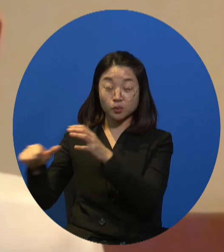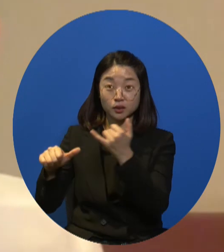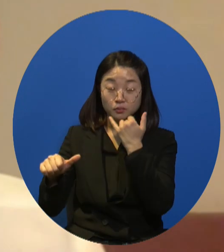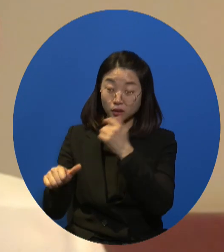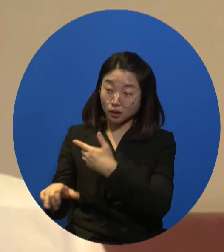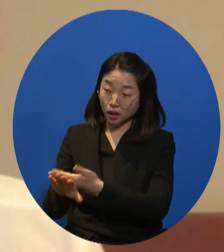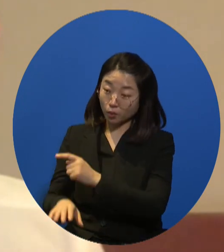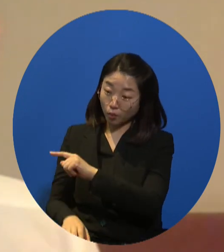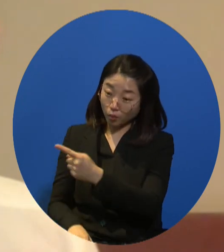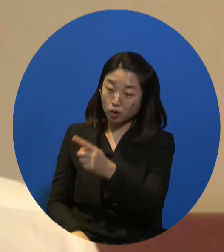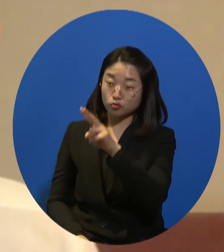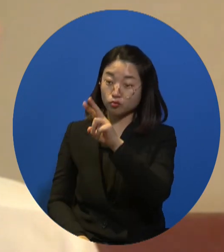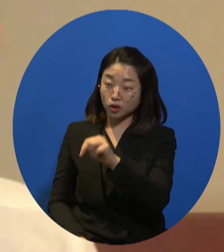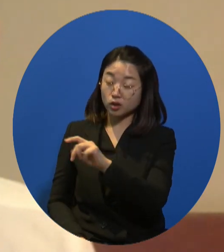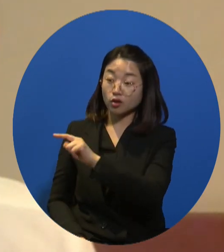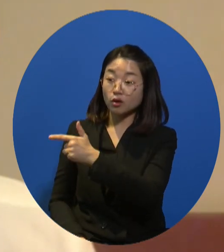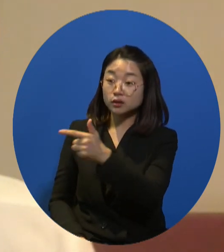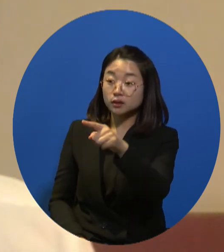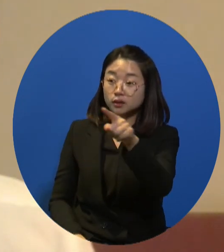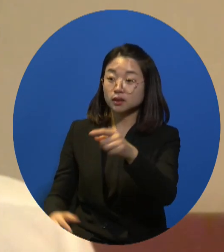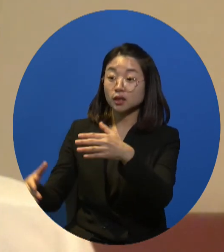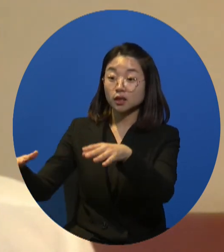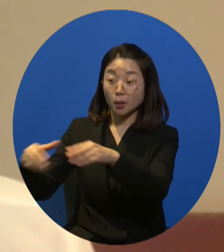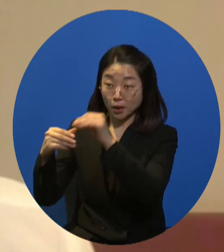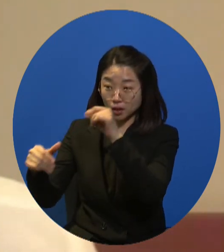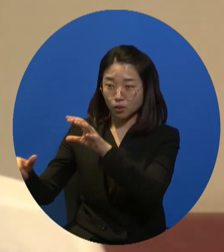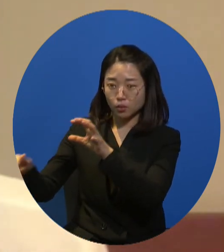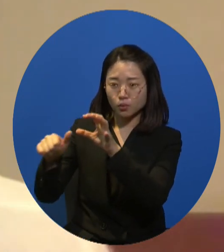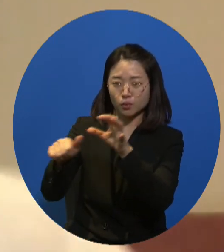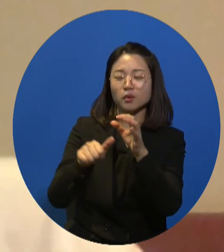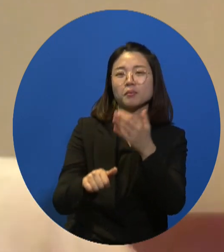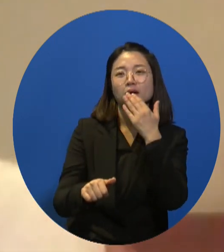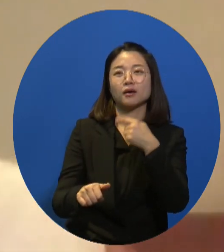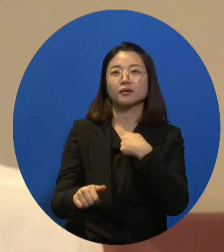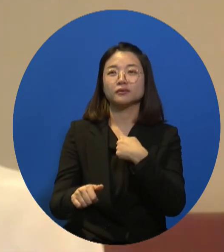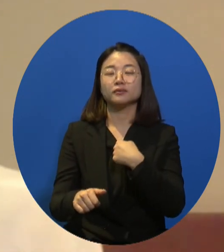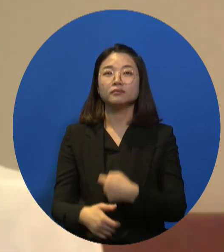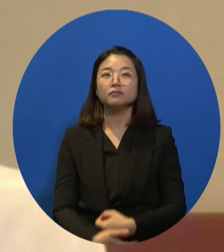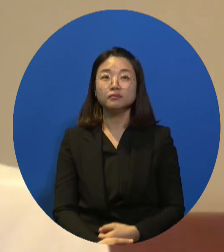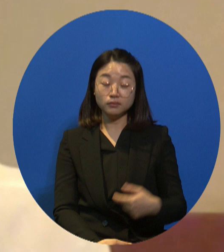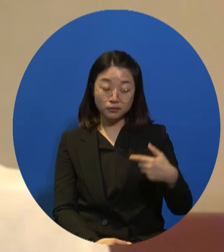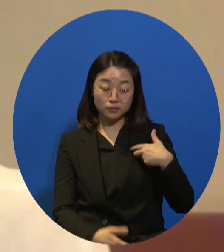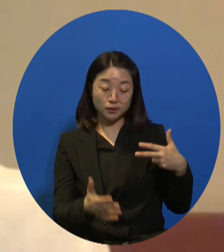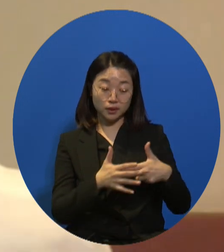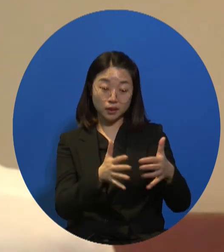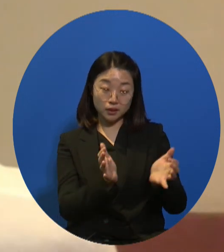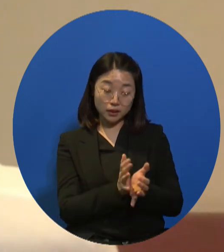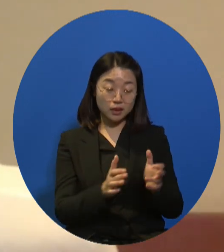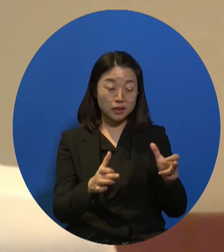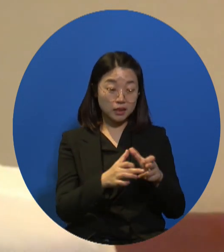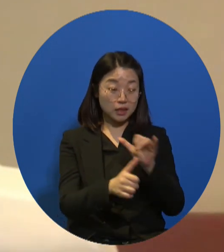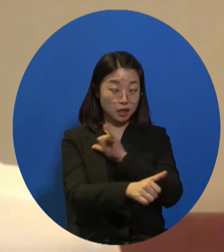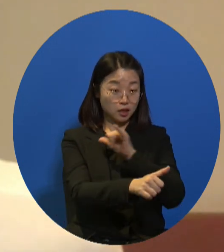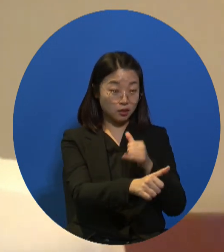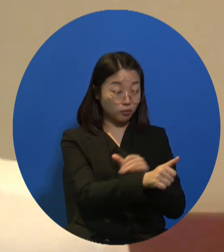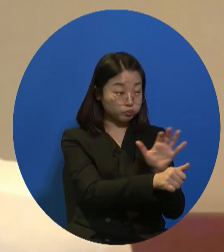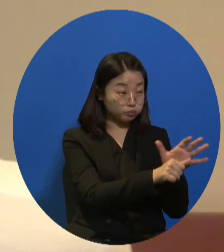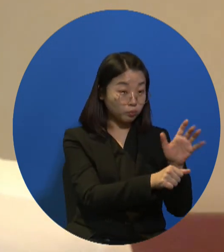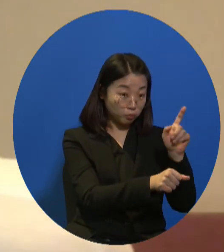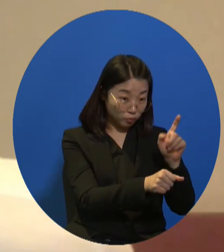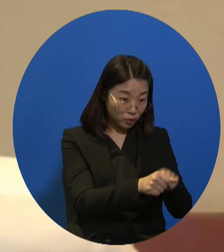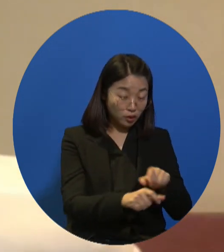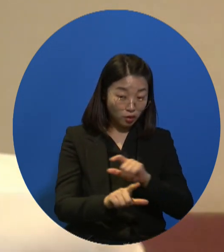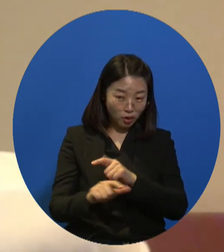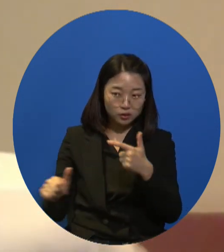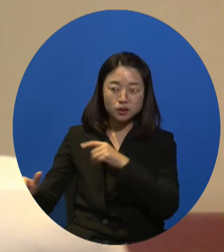strongly advocate for organizations of persons with disabilities to utilize the full range of systems. And I think